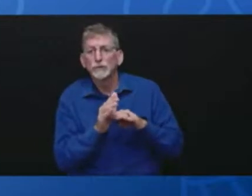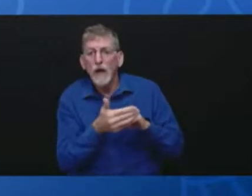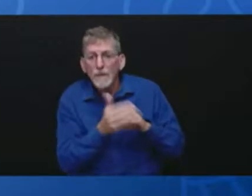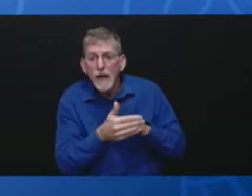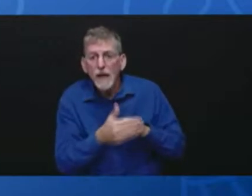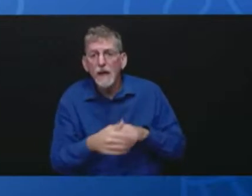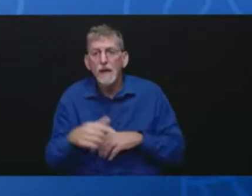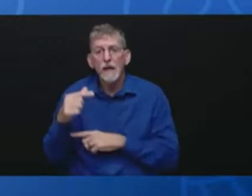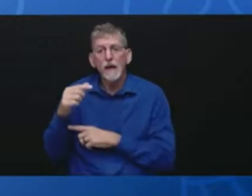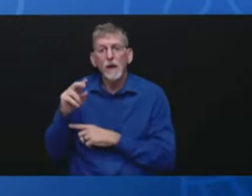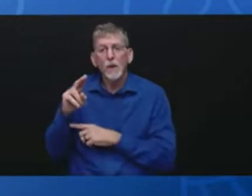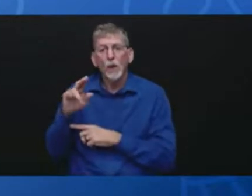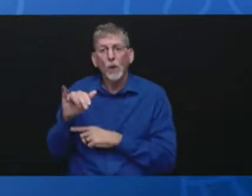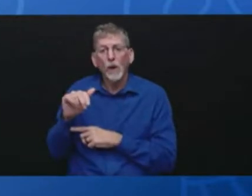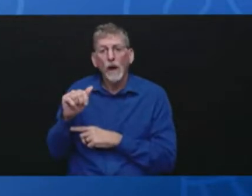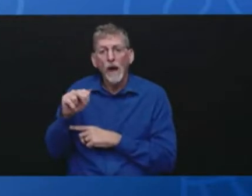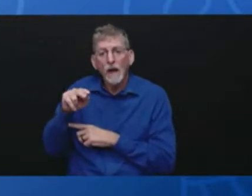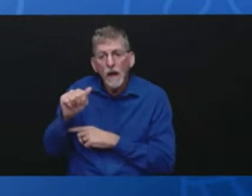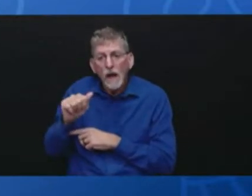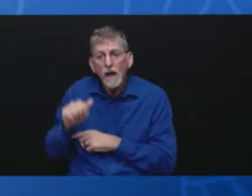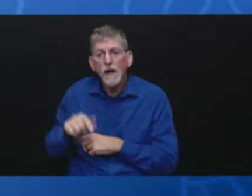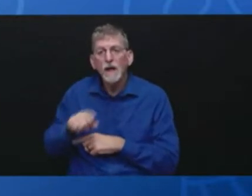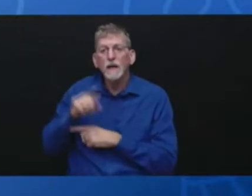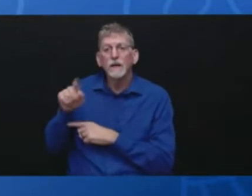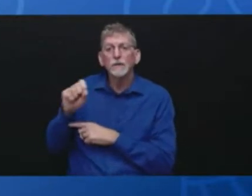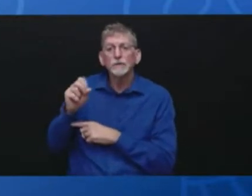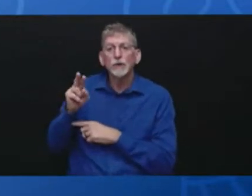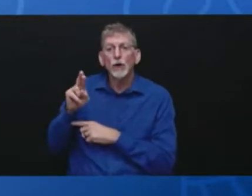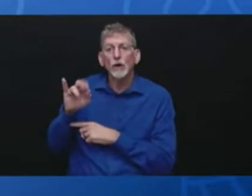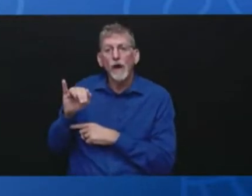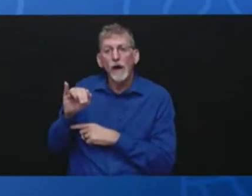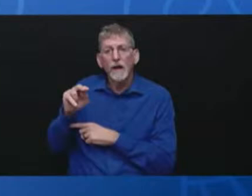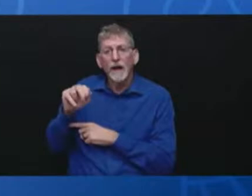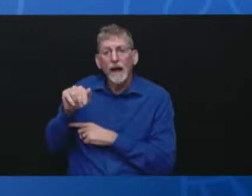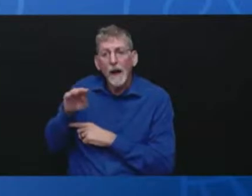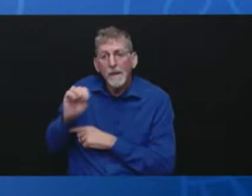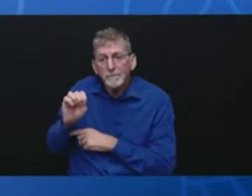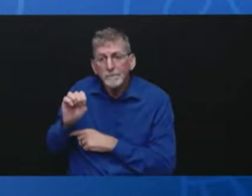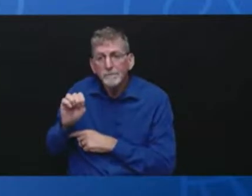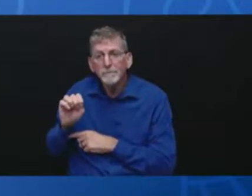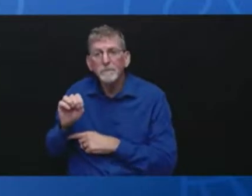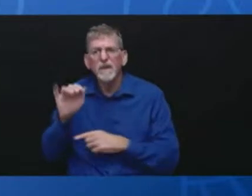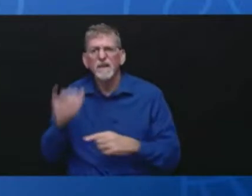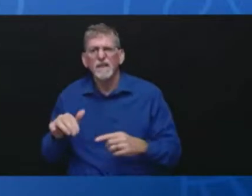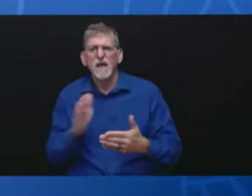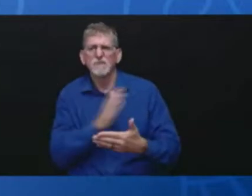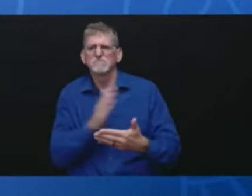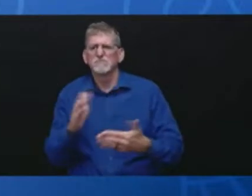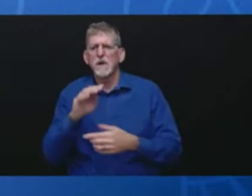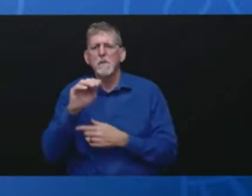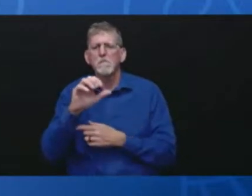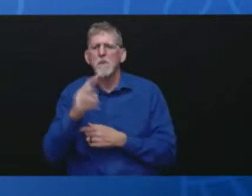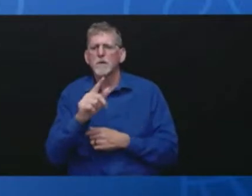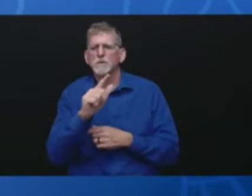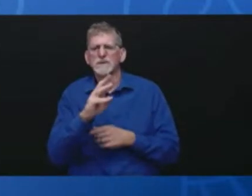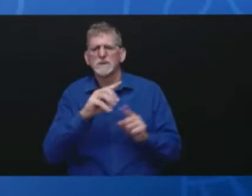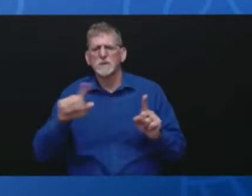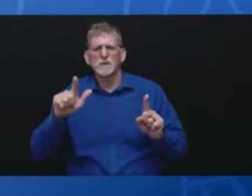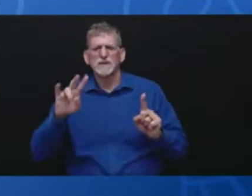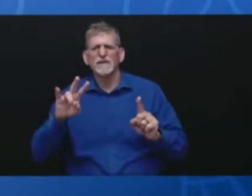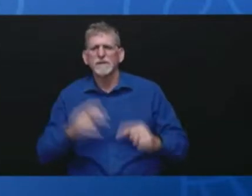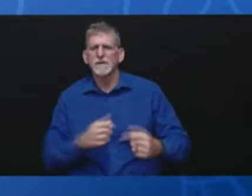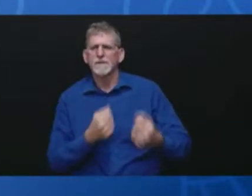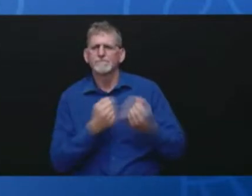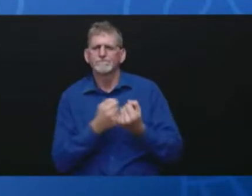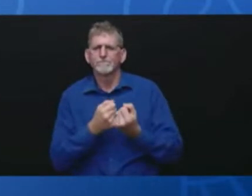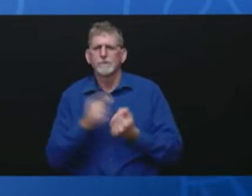through 27th to advance President Trump's foreign policy priorities in the Caribbean. While in Jamaica, the Secretary will